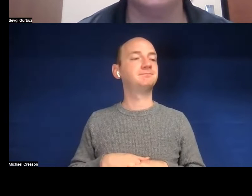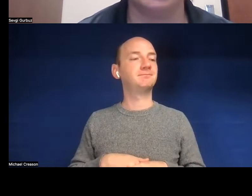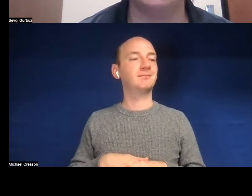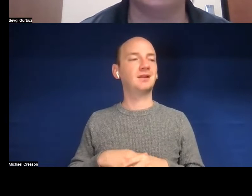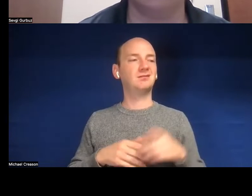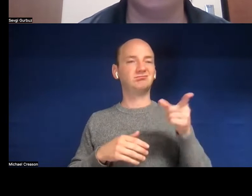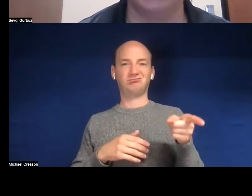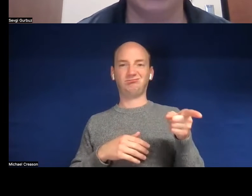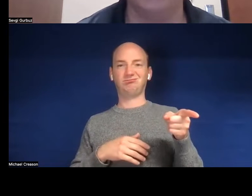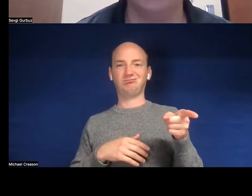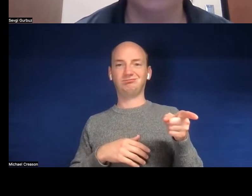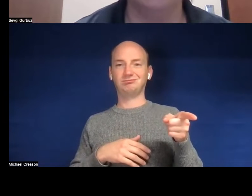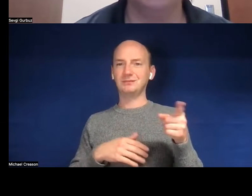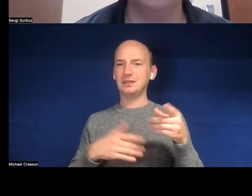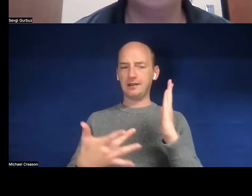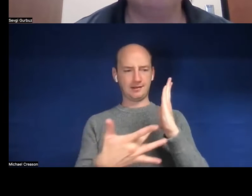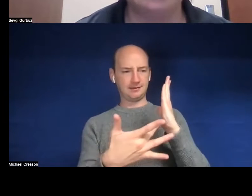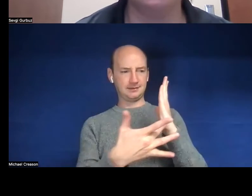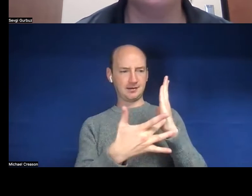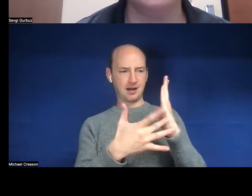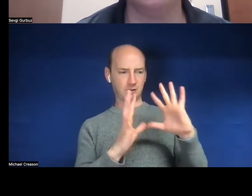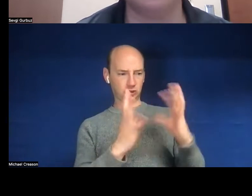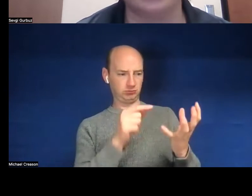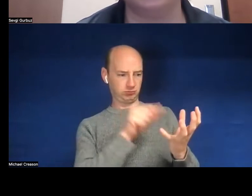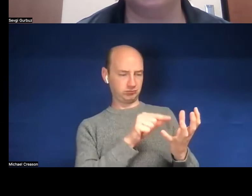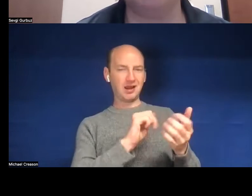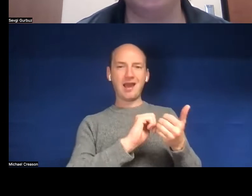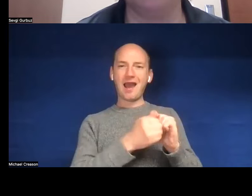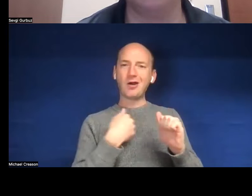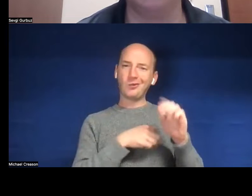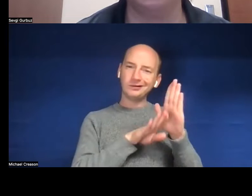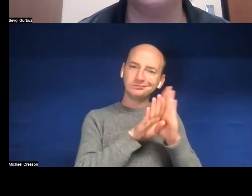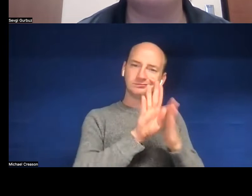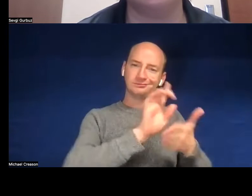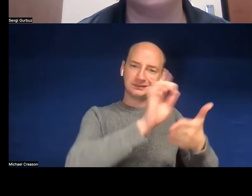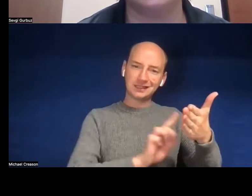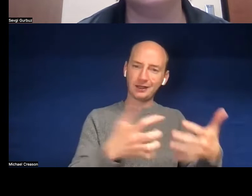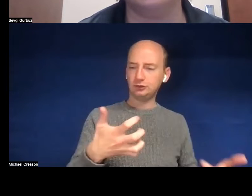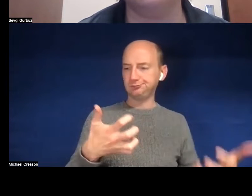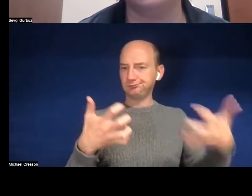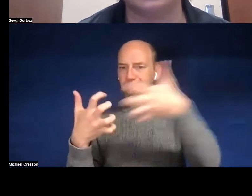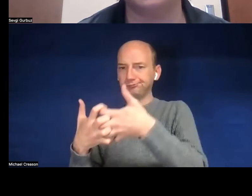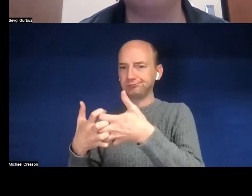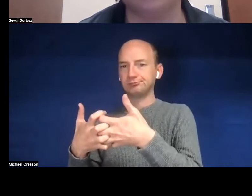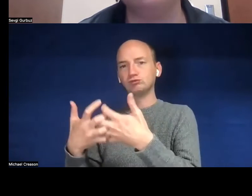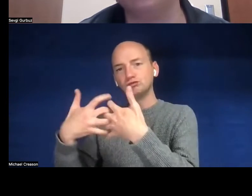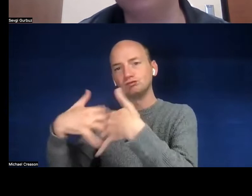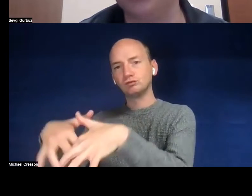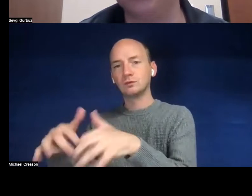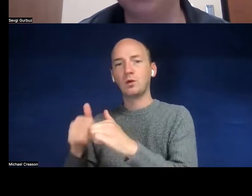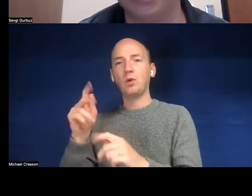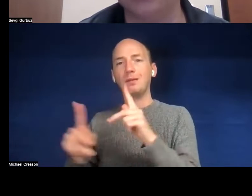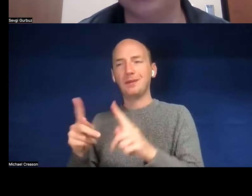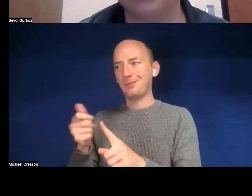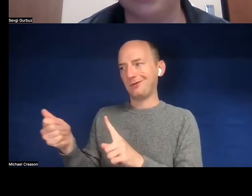how we can design technology to better interact with people who use American Sign Language as their primary